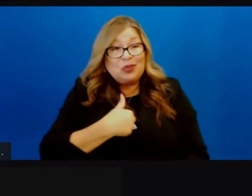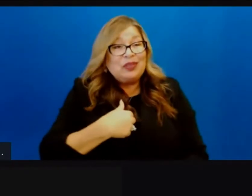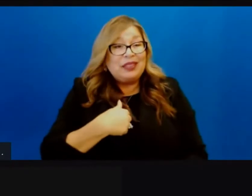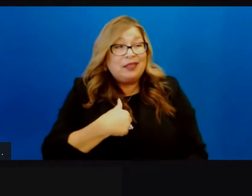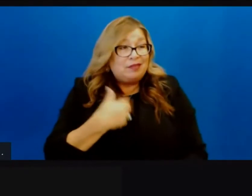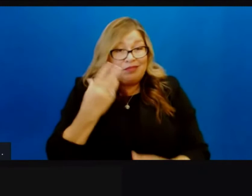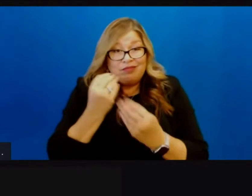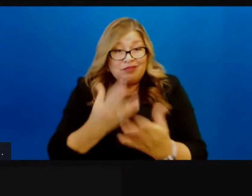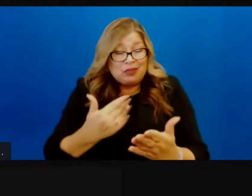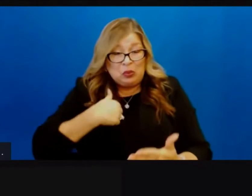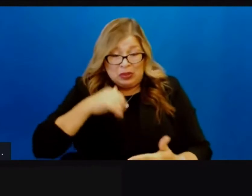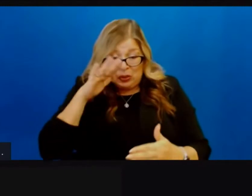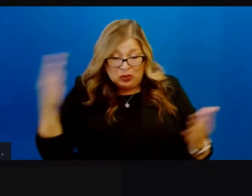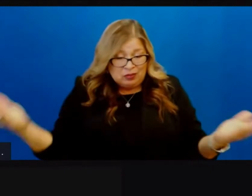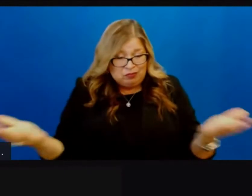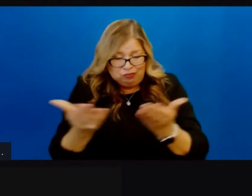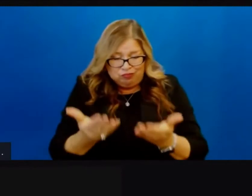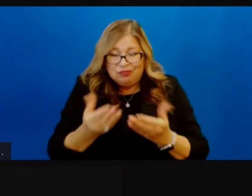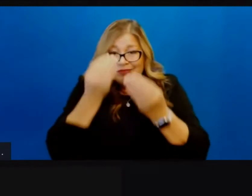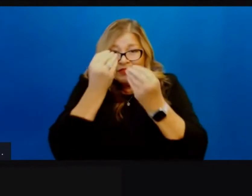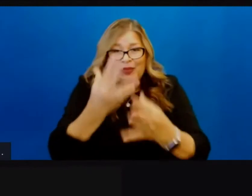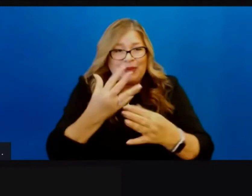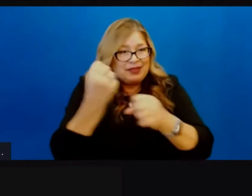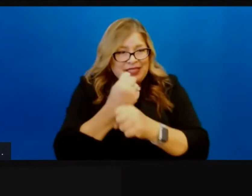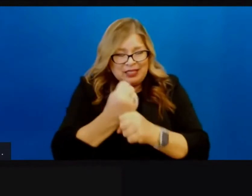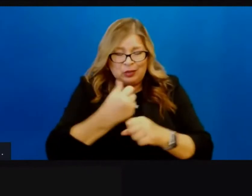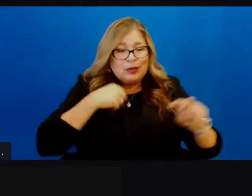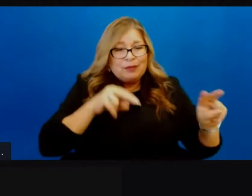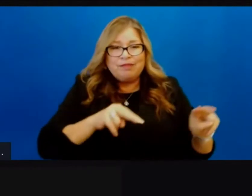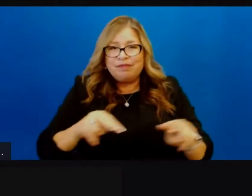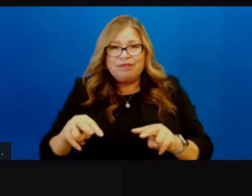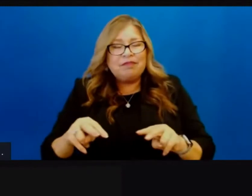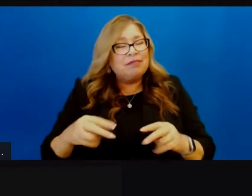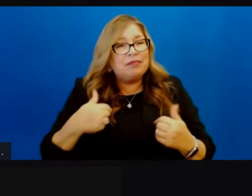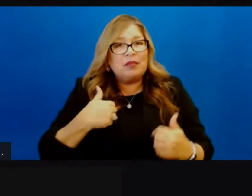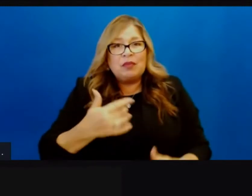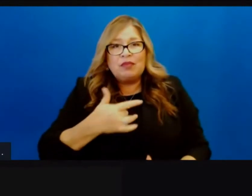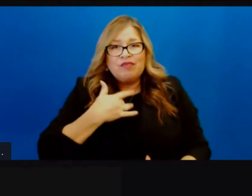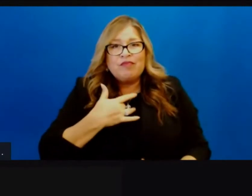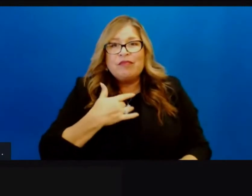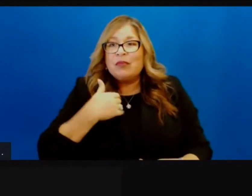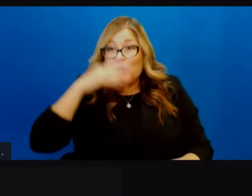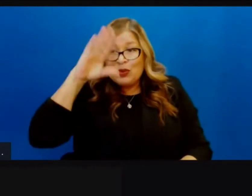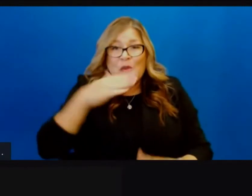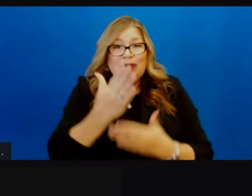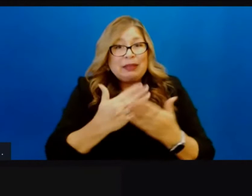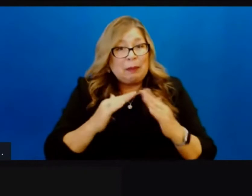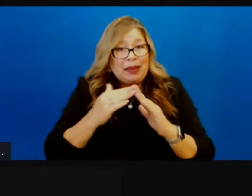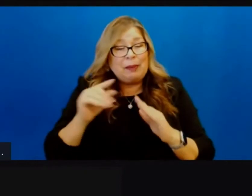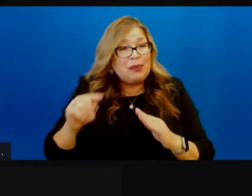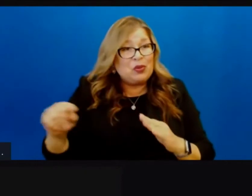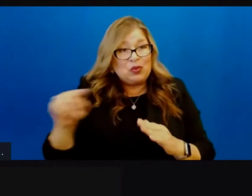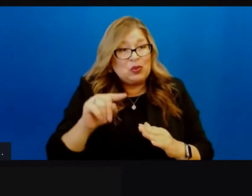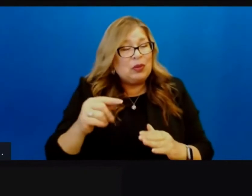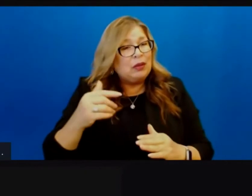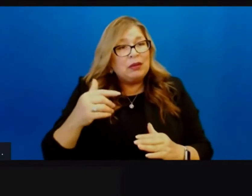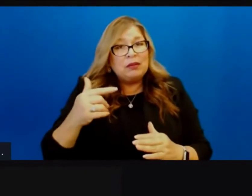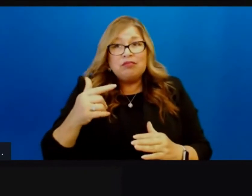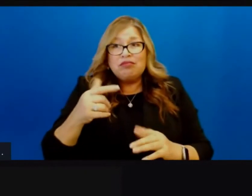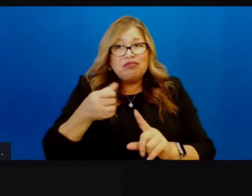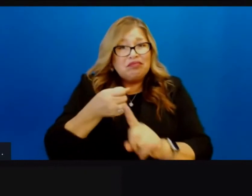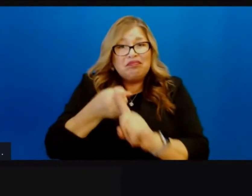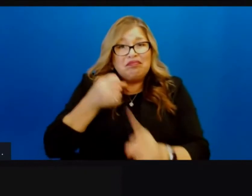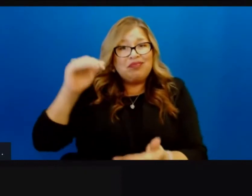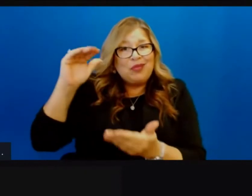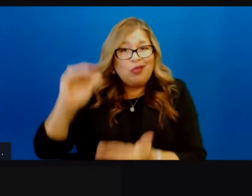data. We're seeing really encouraging trends. We know that some communities are experiencing lower than average, and others are